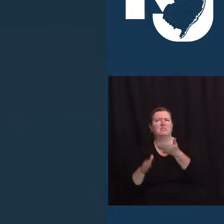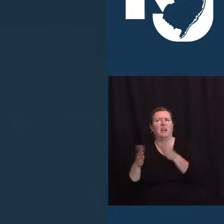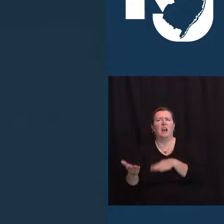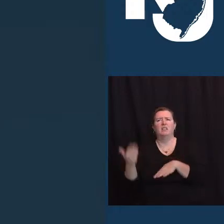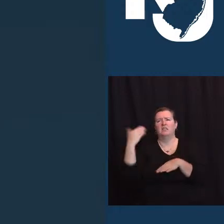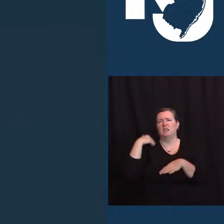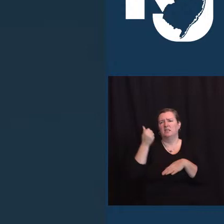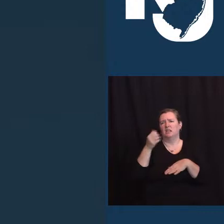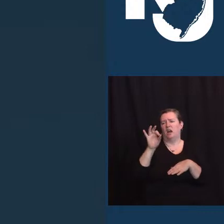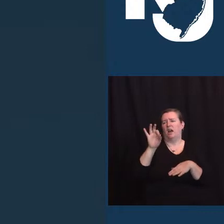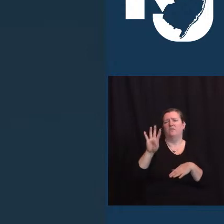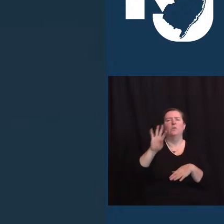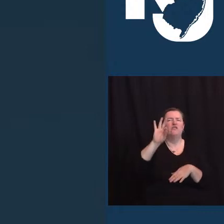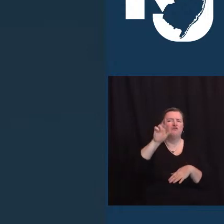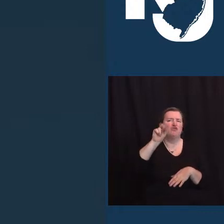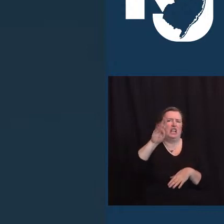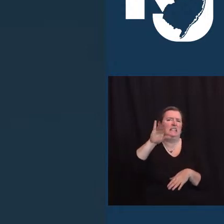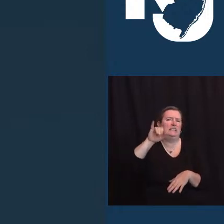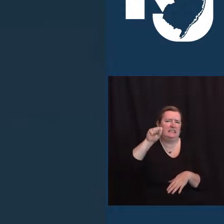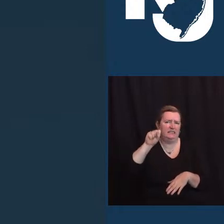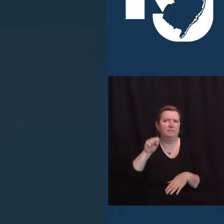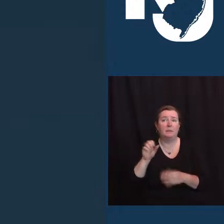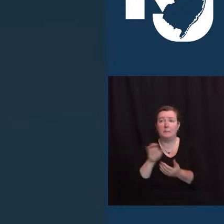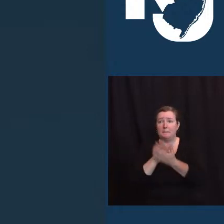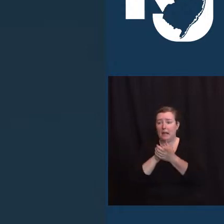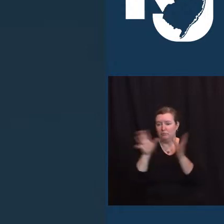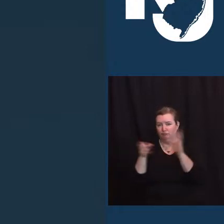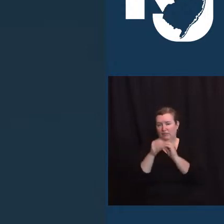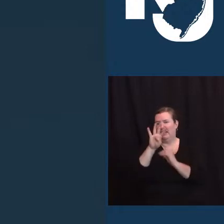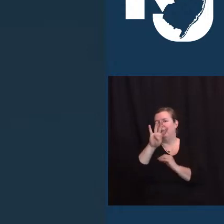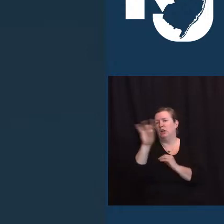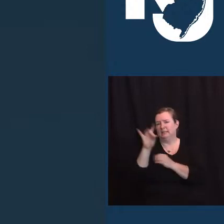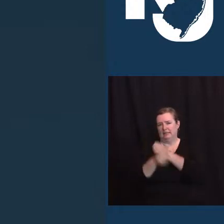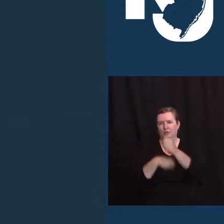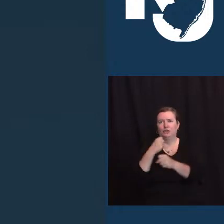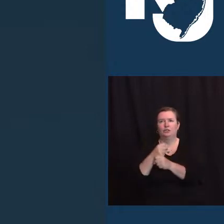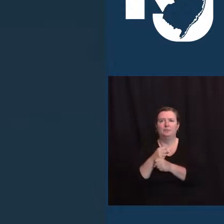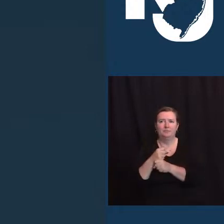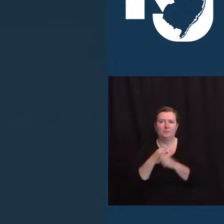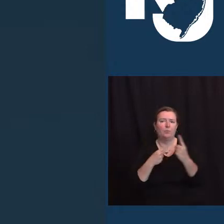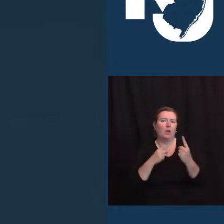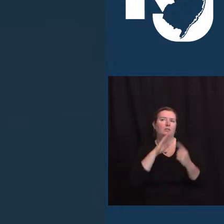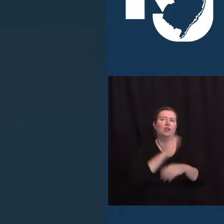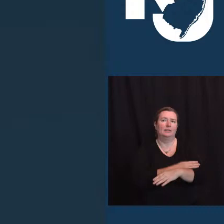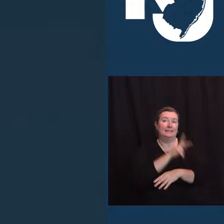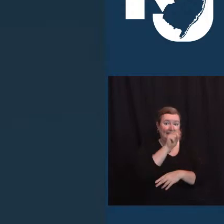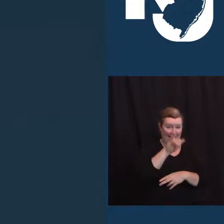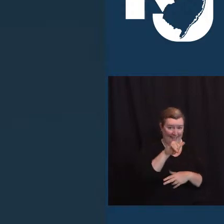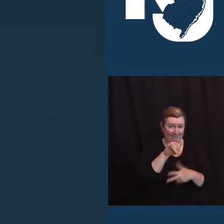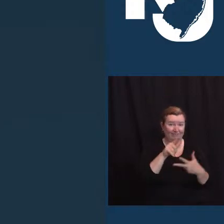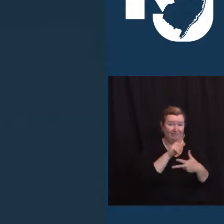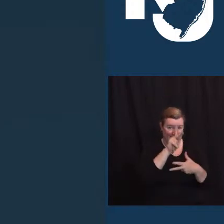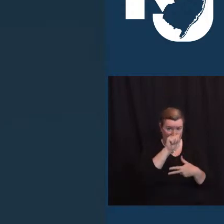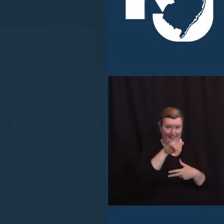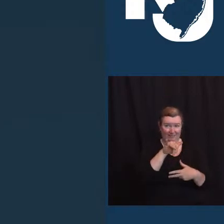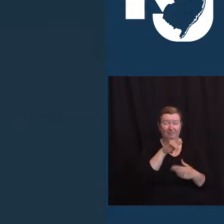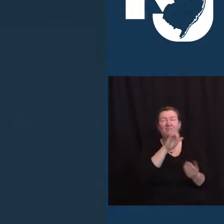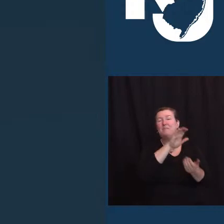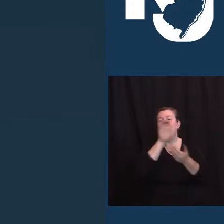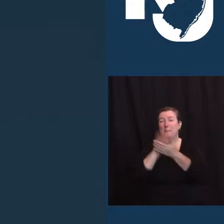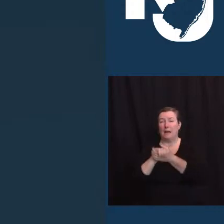1994, after 48 years of marriage. They had 1 daughter, Kay, who was married to this